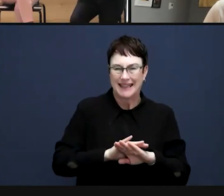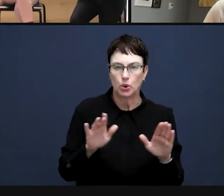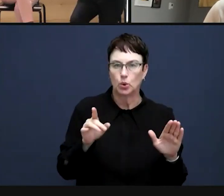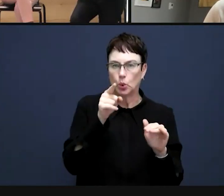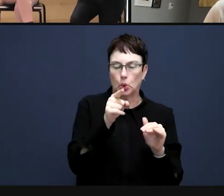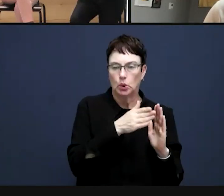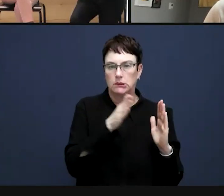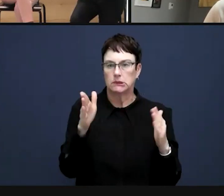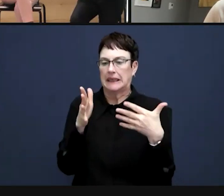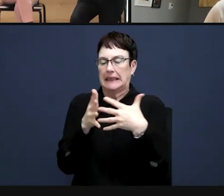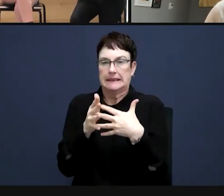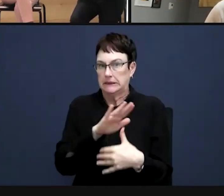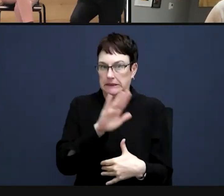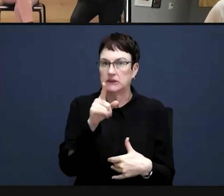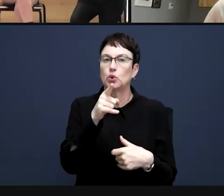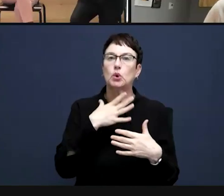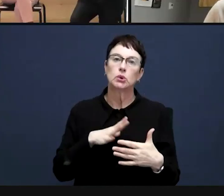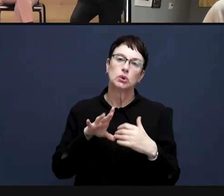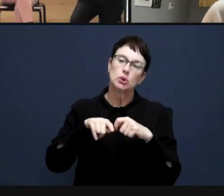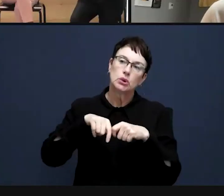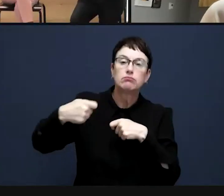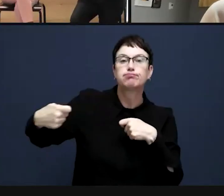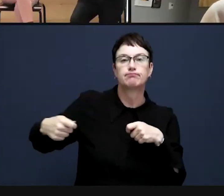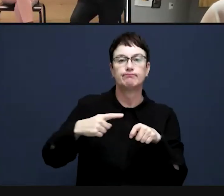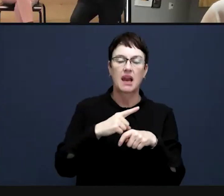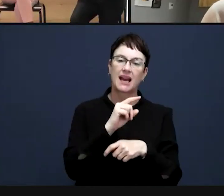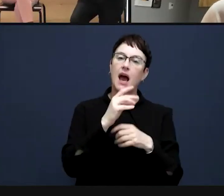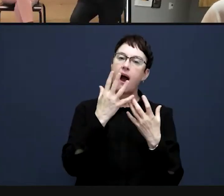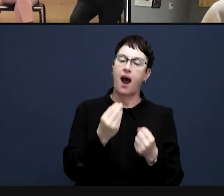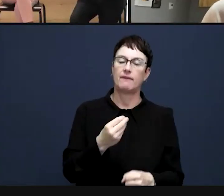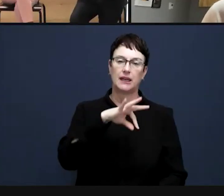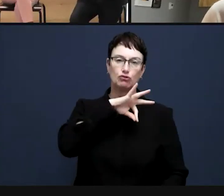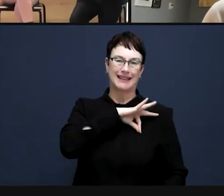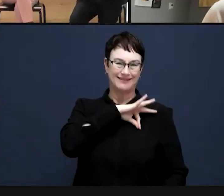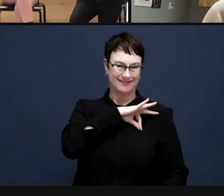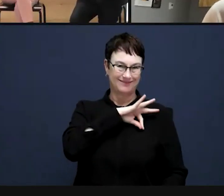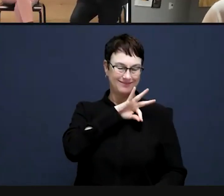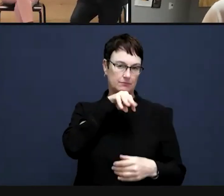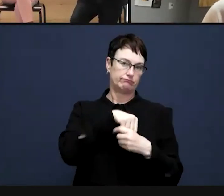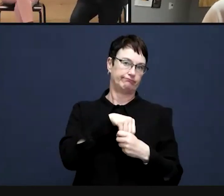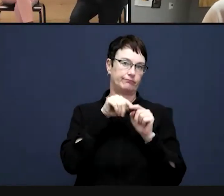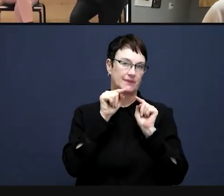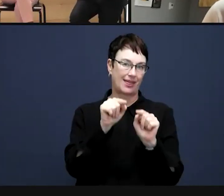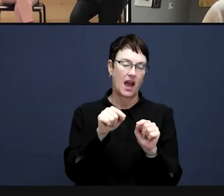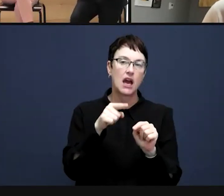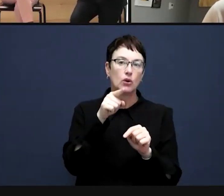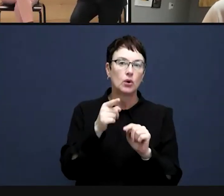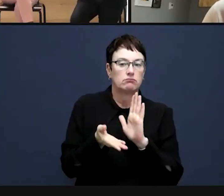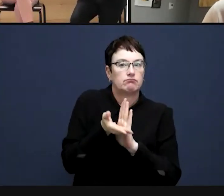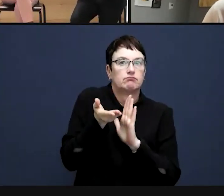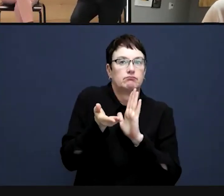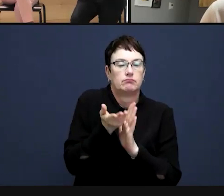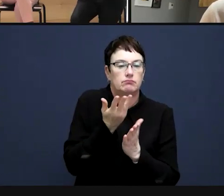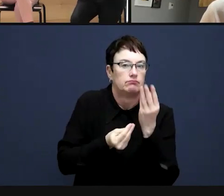learning activities. So you kind of keep yourself up to date constantly as accessibility expert. And I think this is very